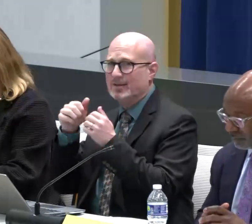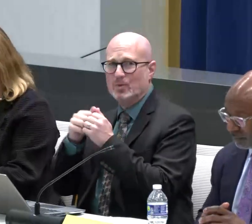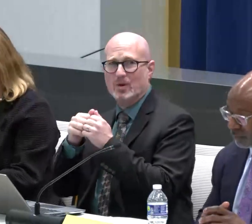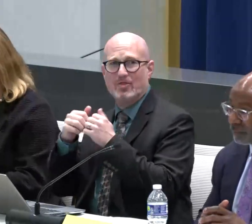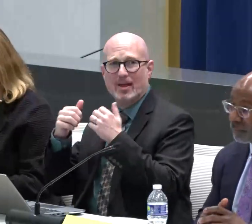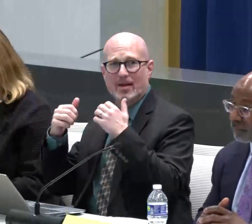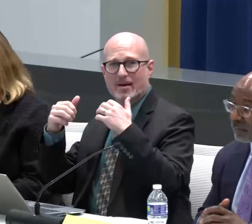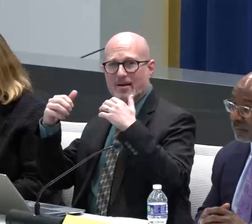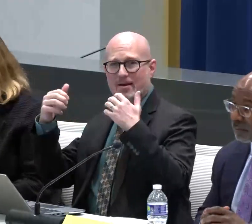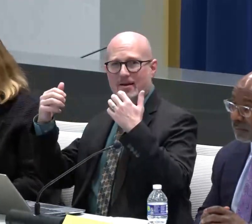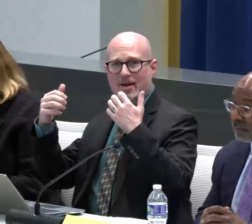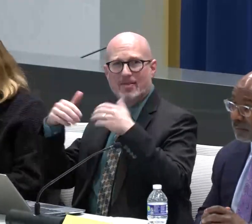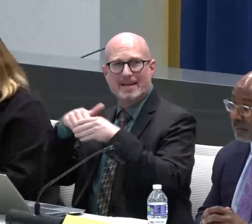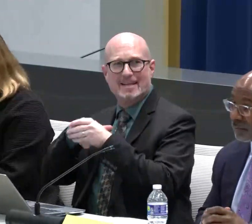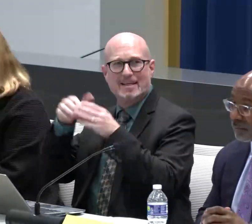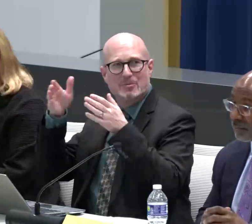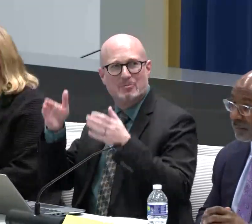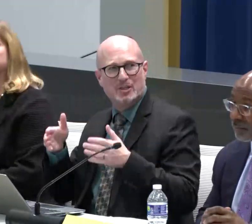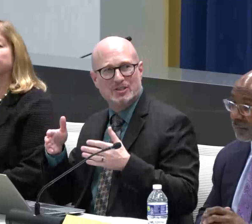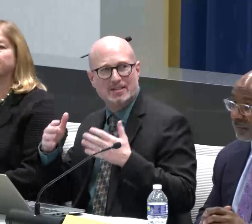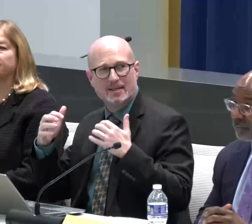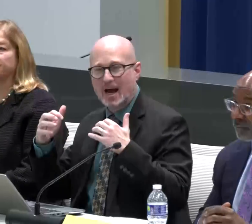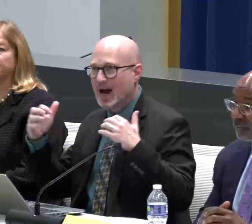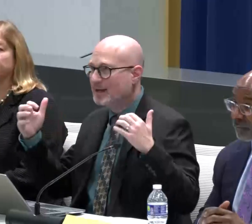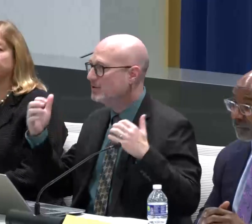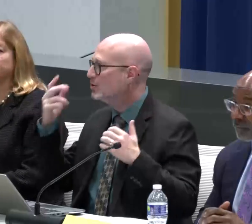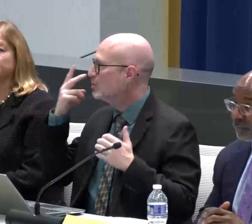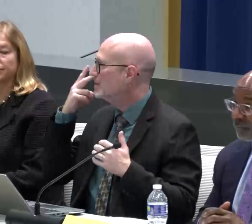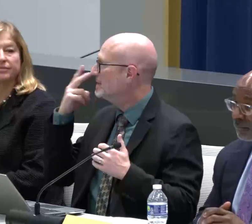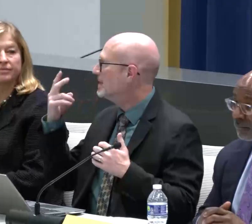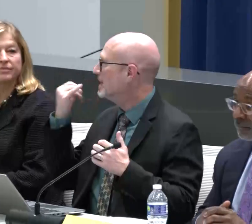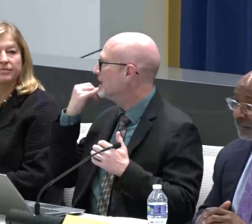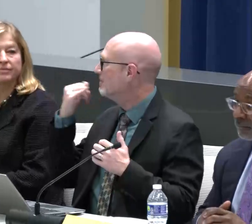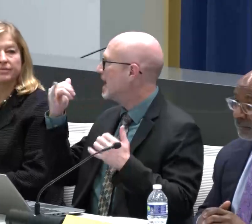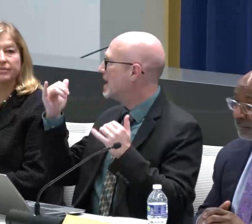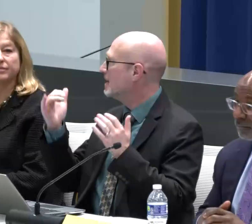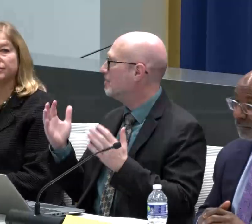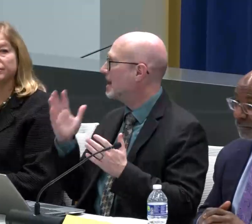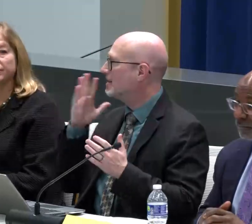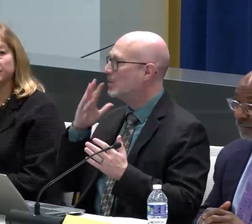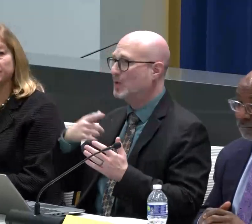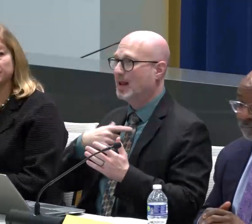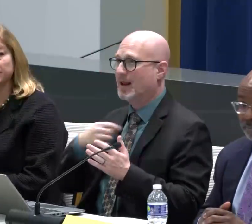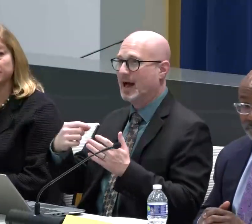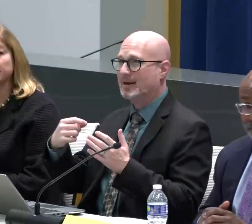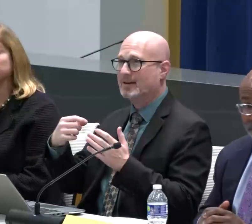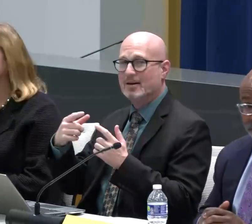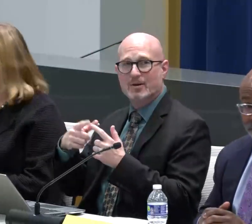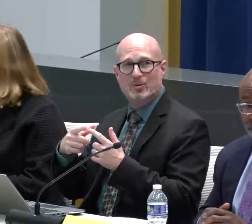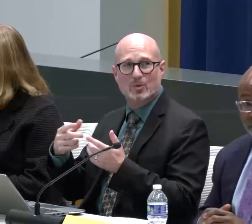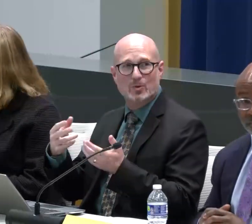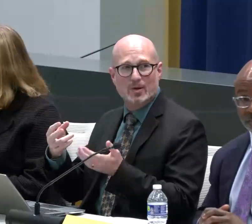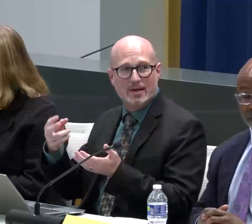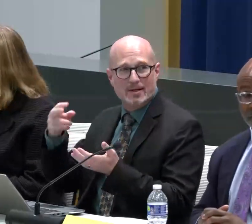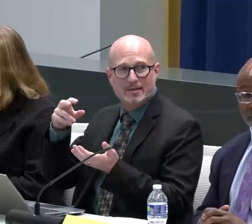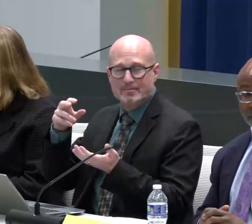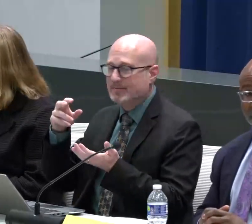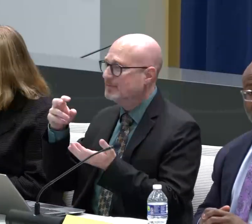First, I would like to check in with the in-person audience to see if anybody in the